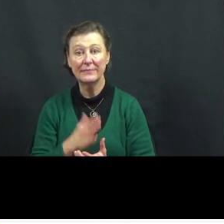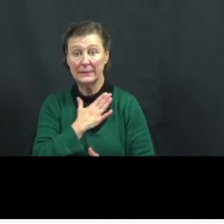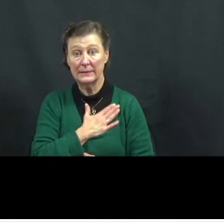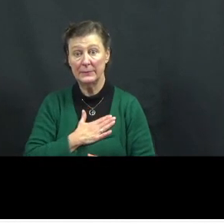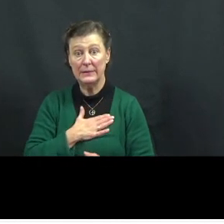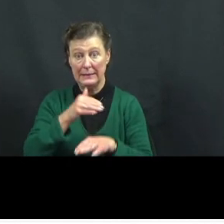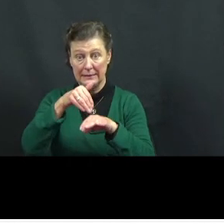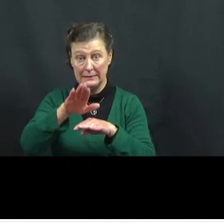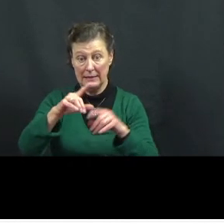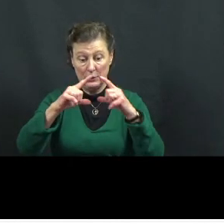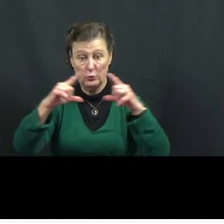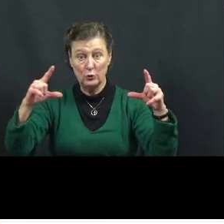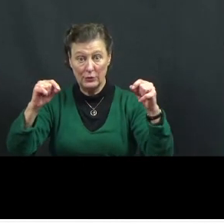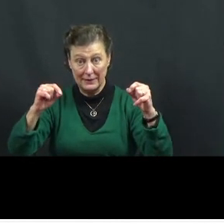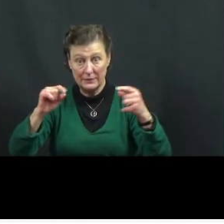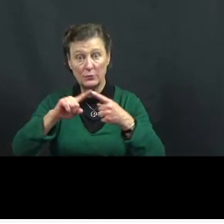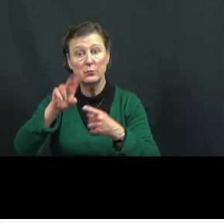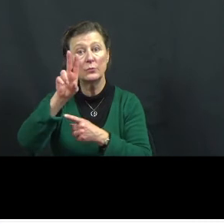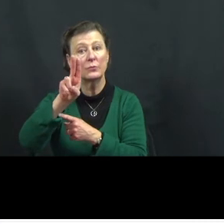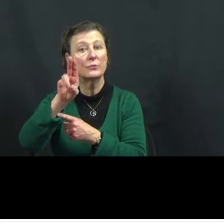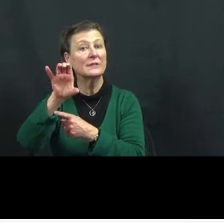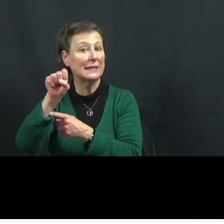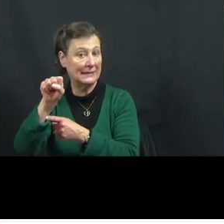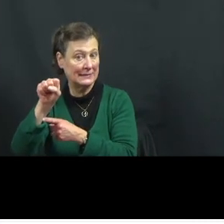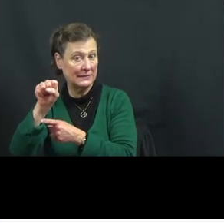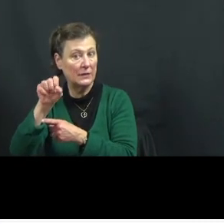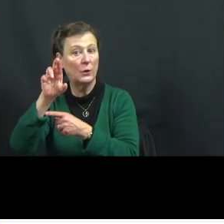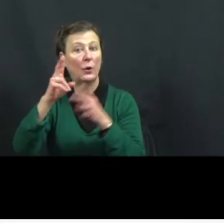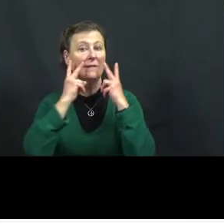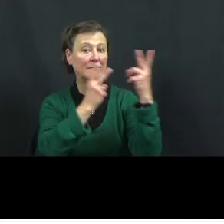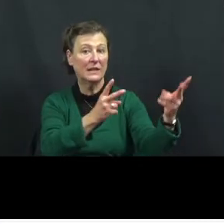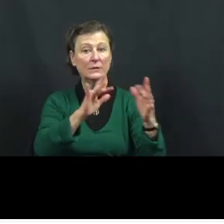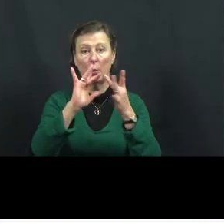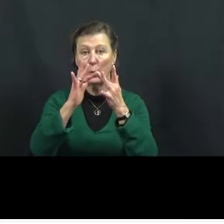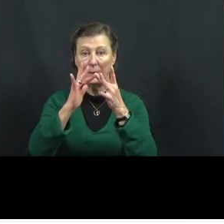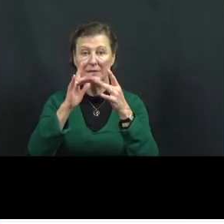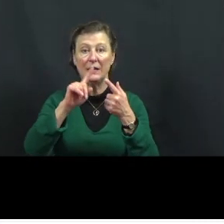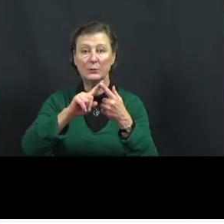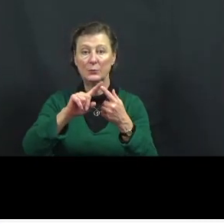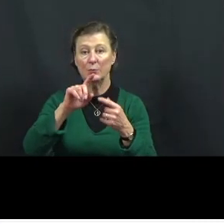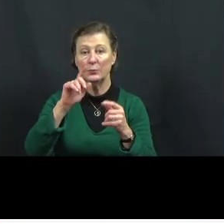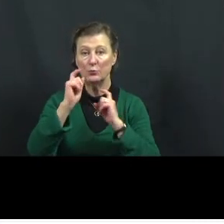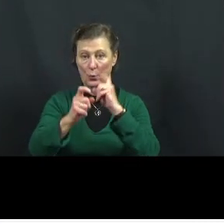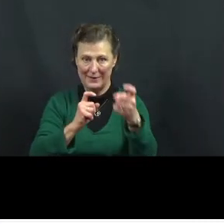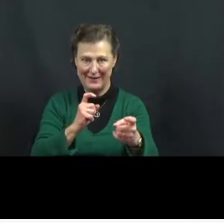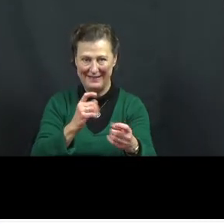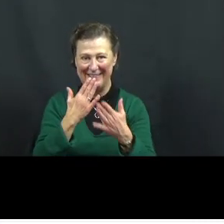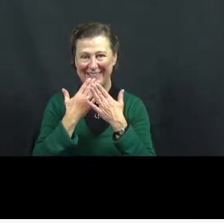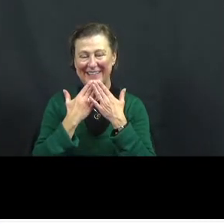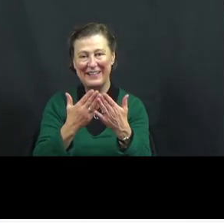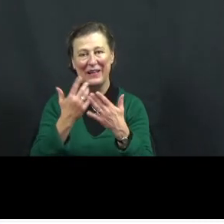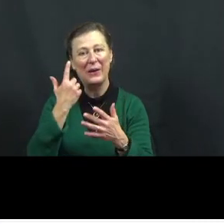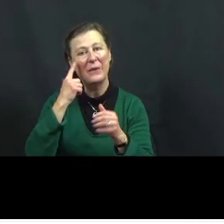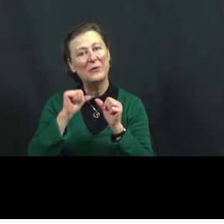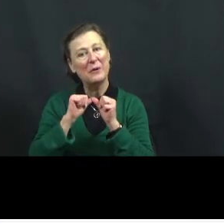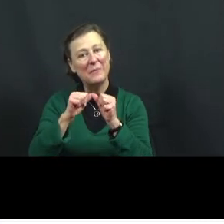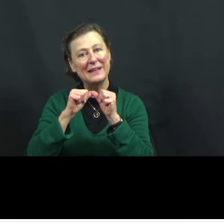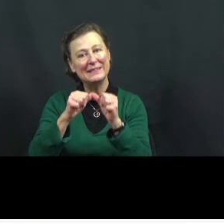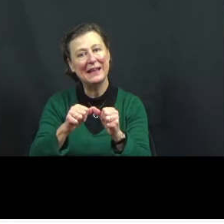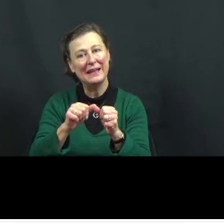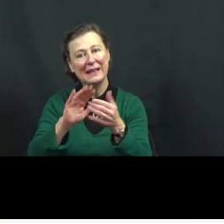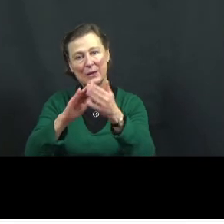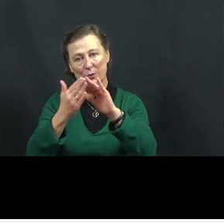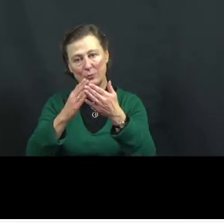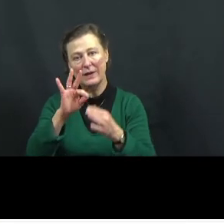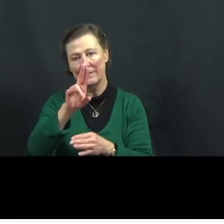Please send your checks to UUCS or visit the website to donate. Thank you for maintaining the community